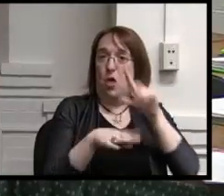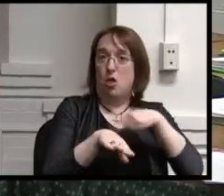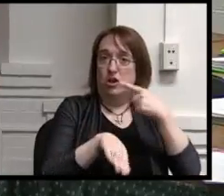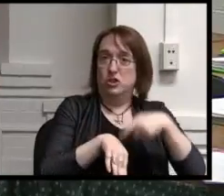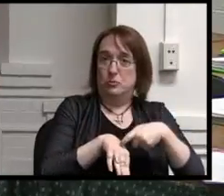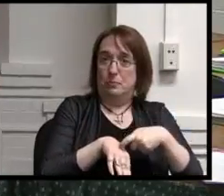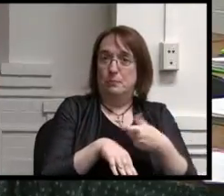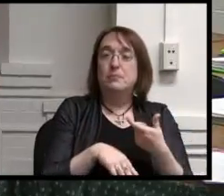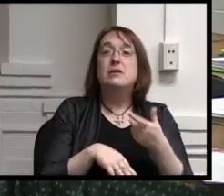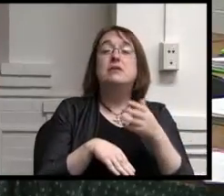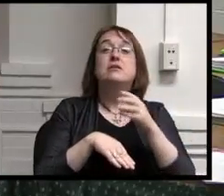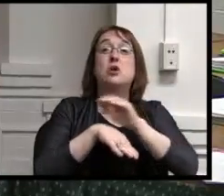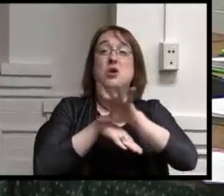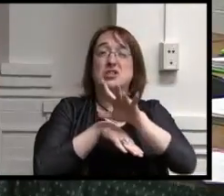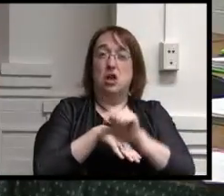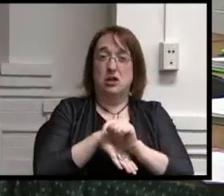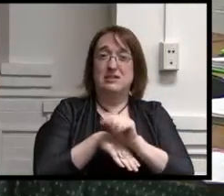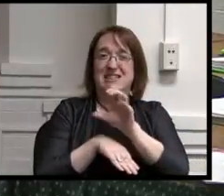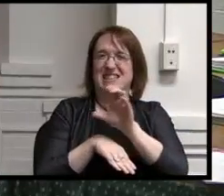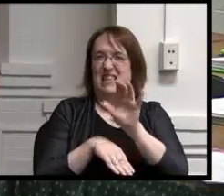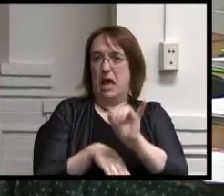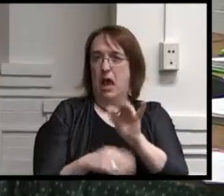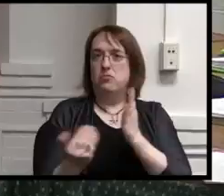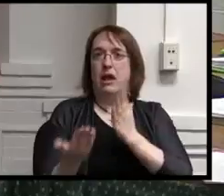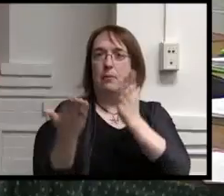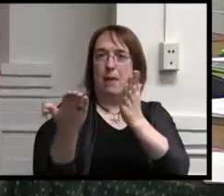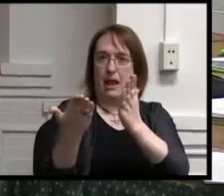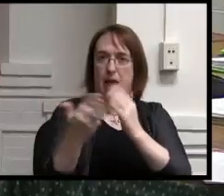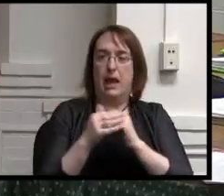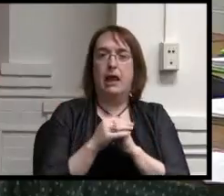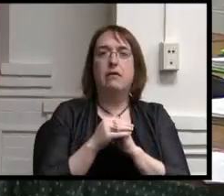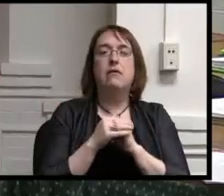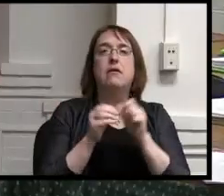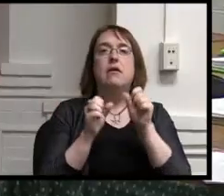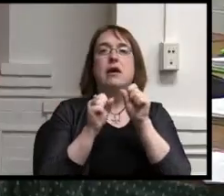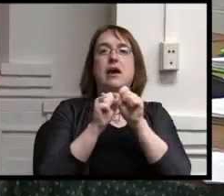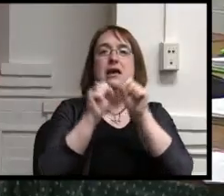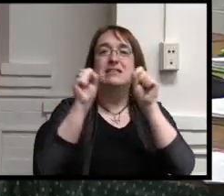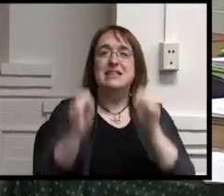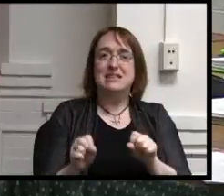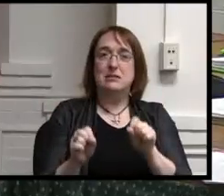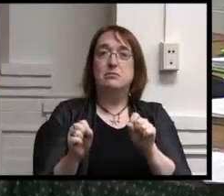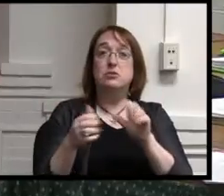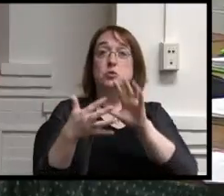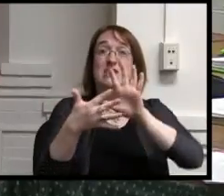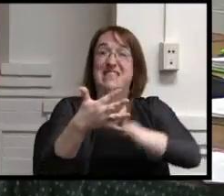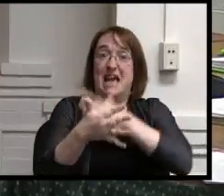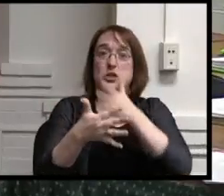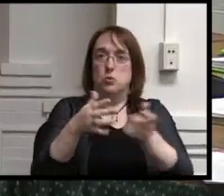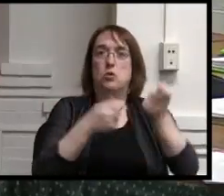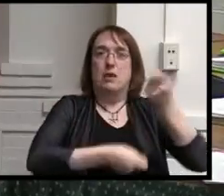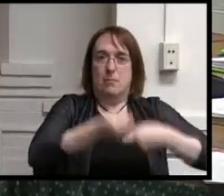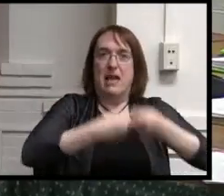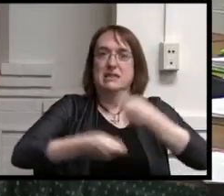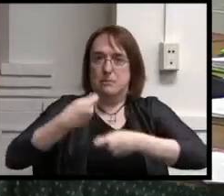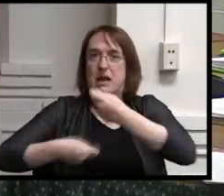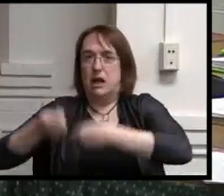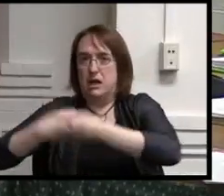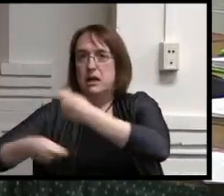the consultant recommends that we get into a system of scheduled replacement where